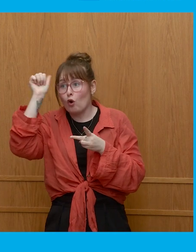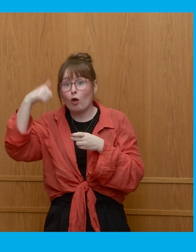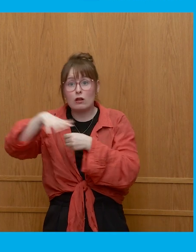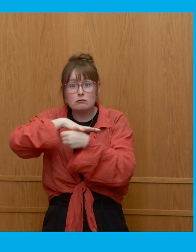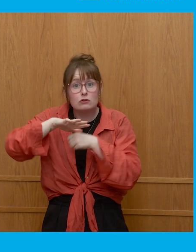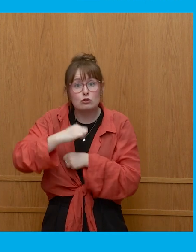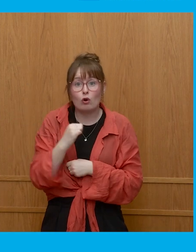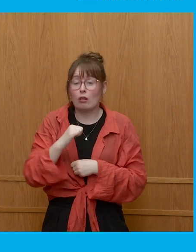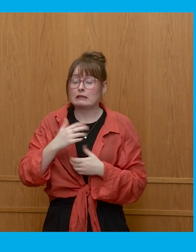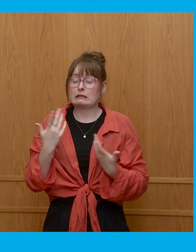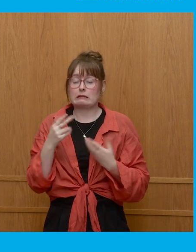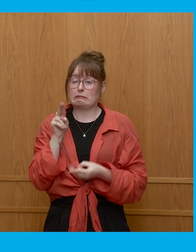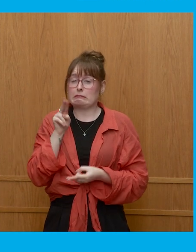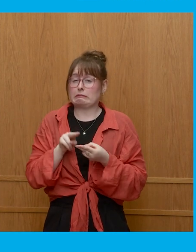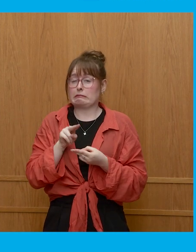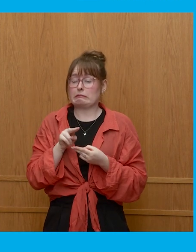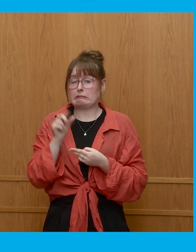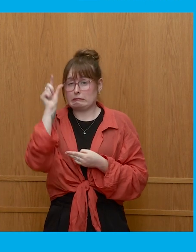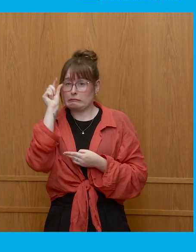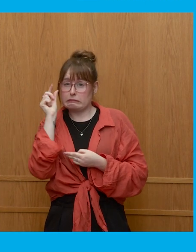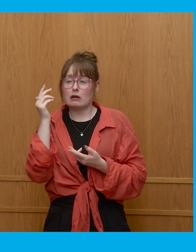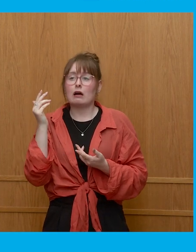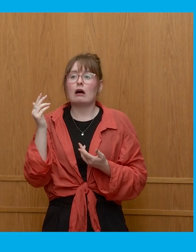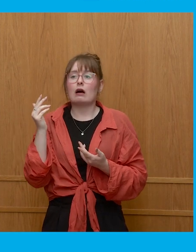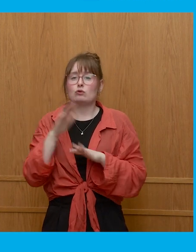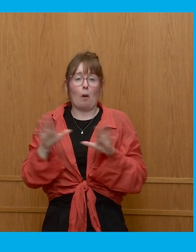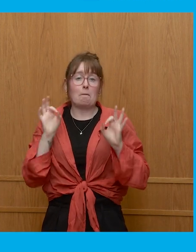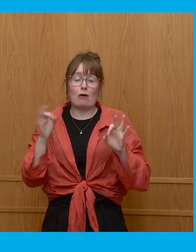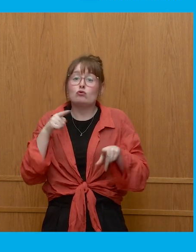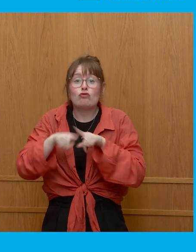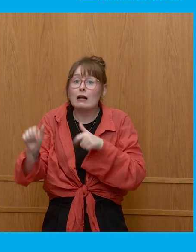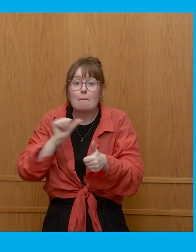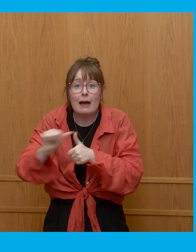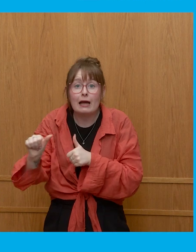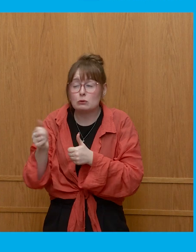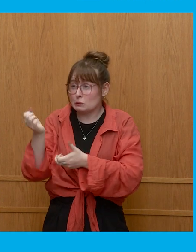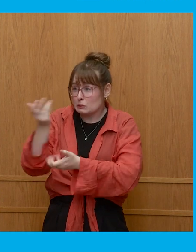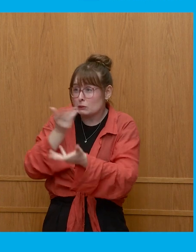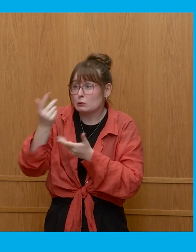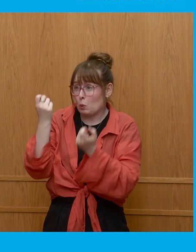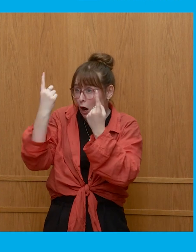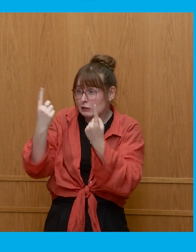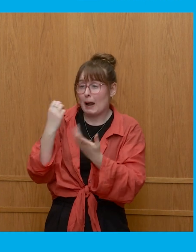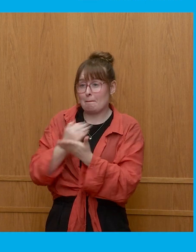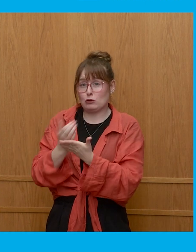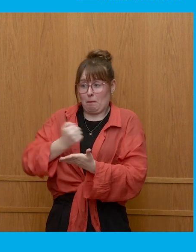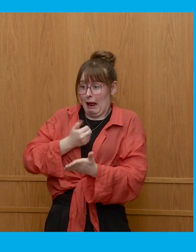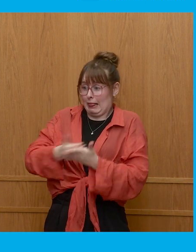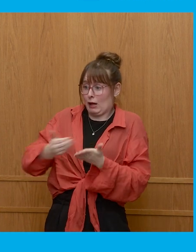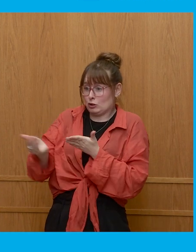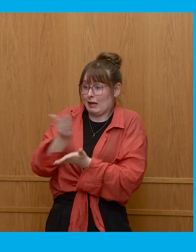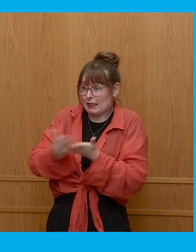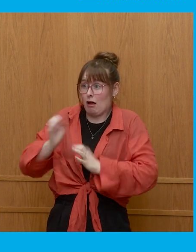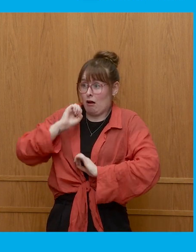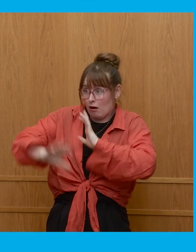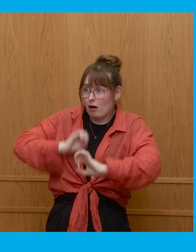was not perfect at all. And we tried our best to understand and to be understood. But